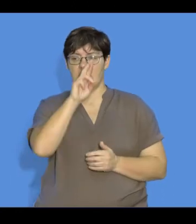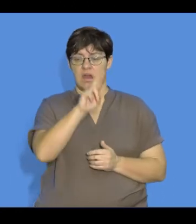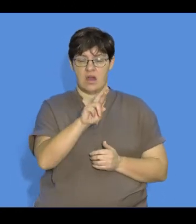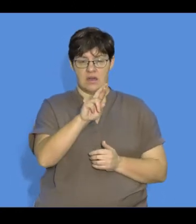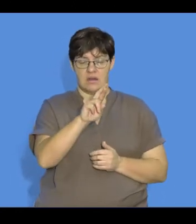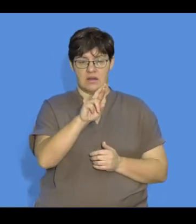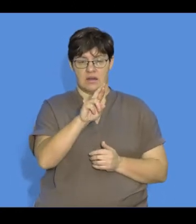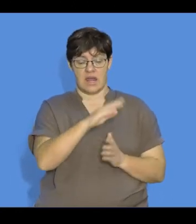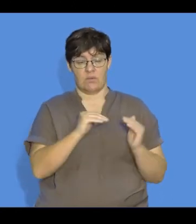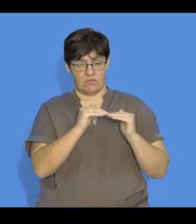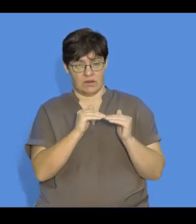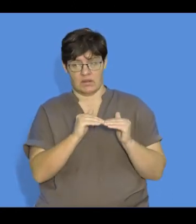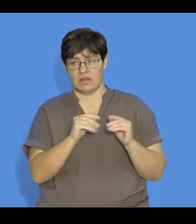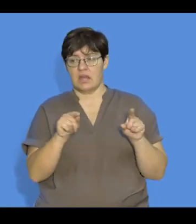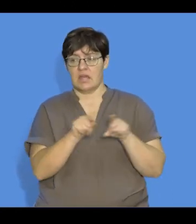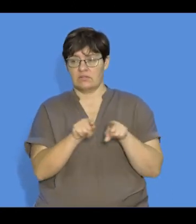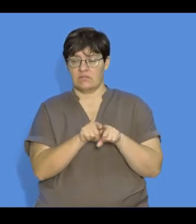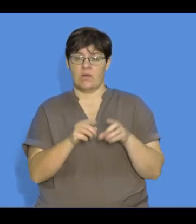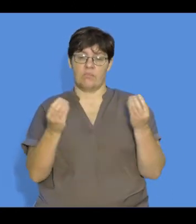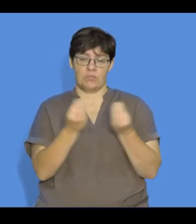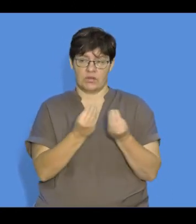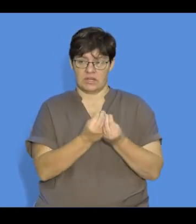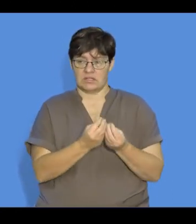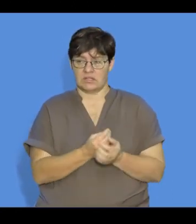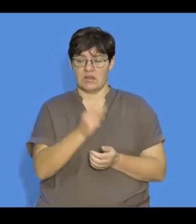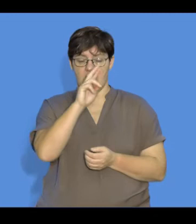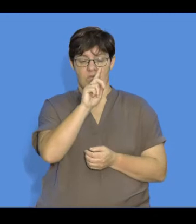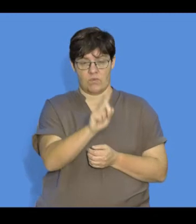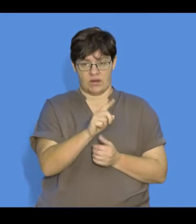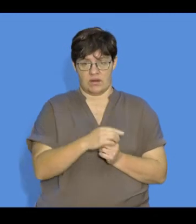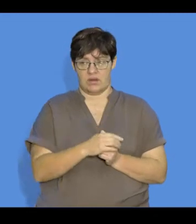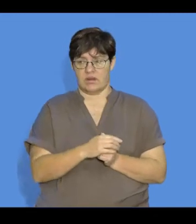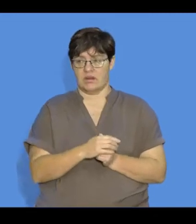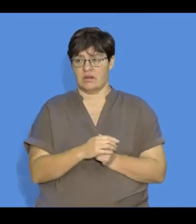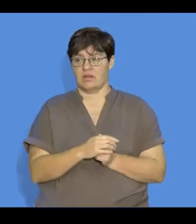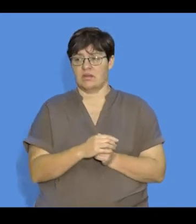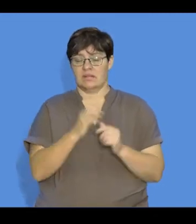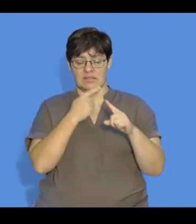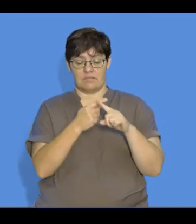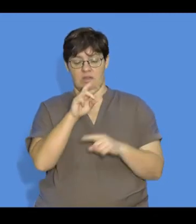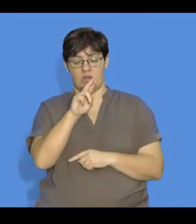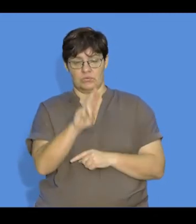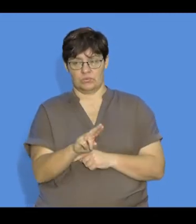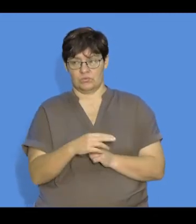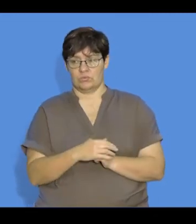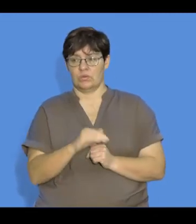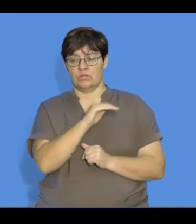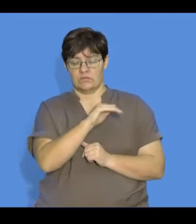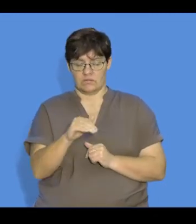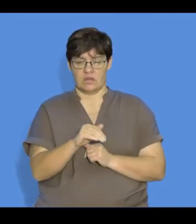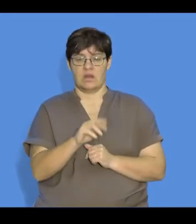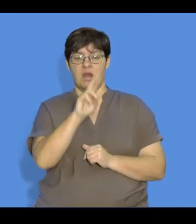equivalent is equal to the product, okay, which is R1, R2, right, divided by the